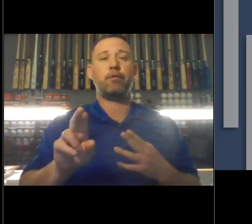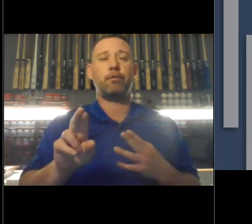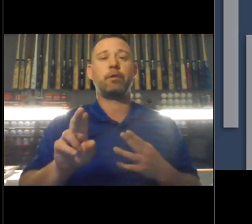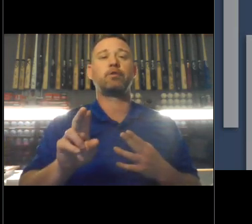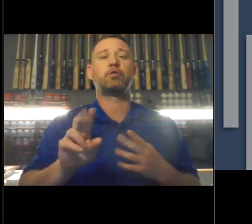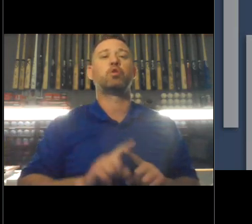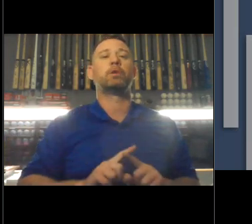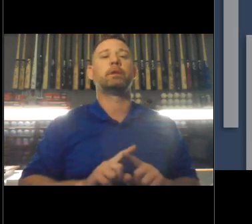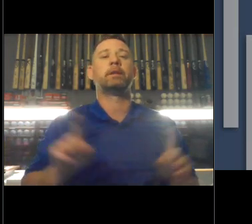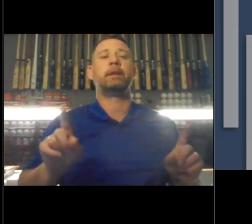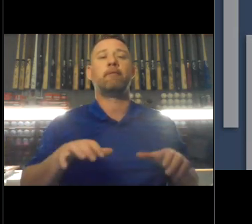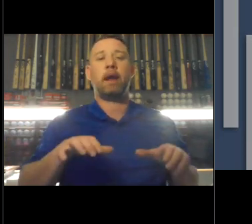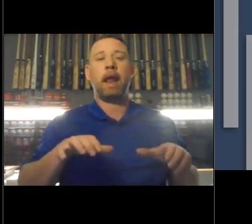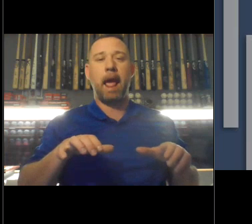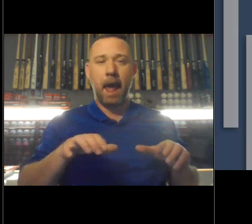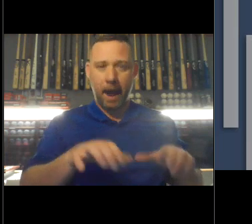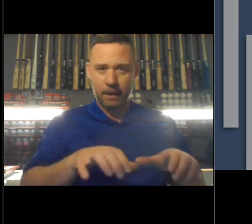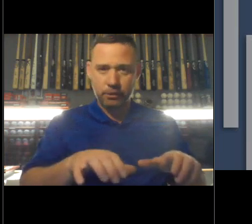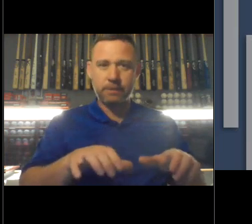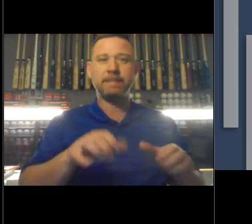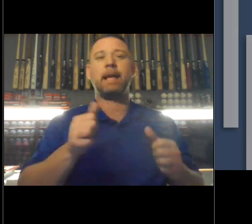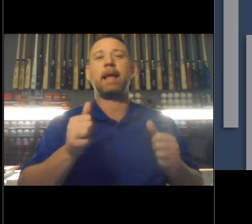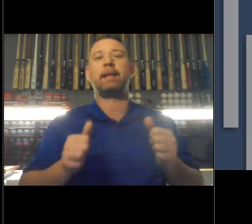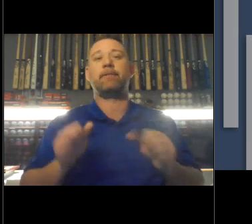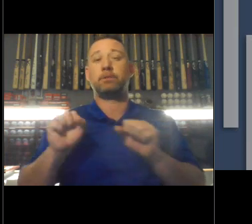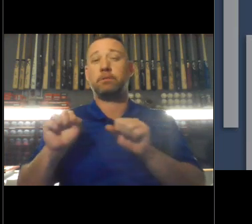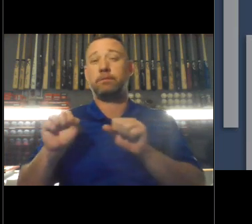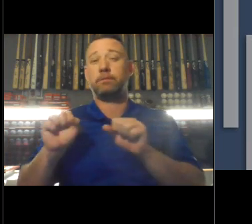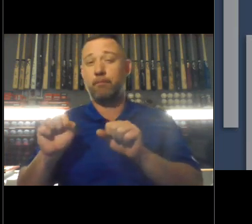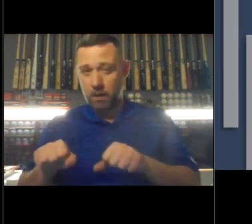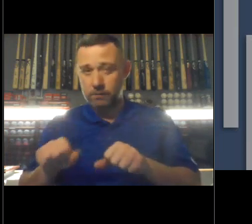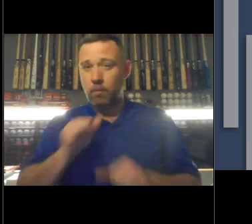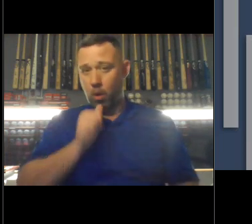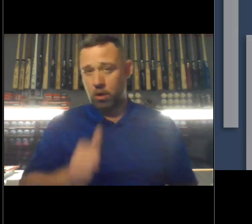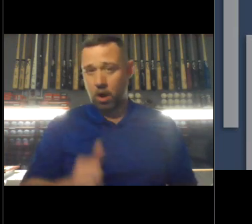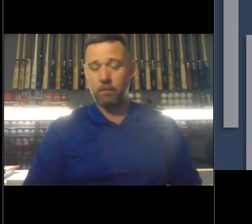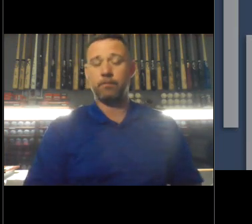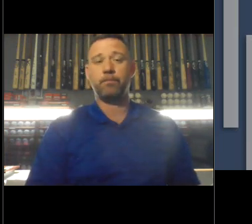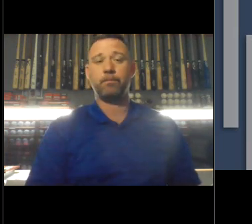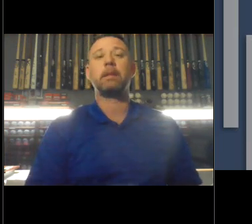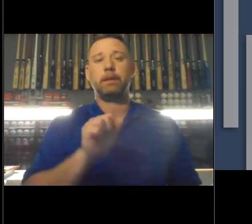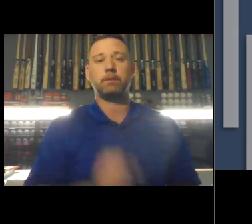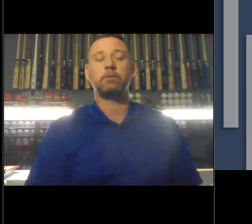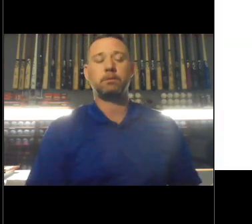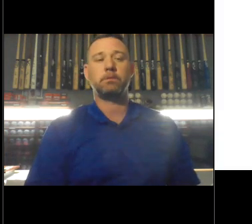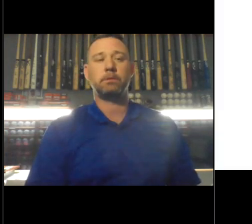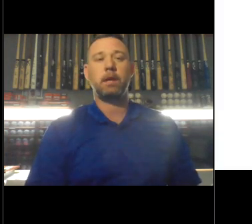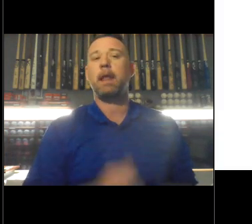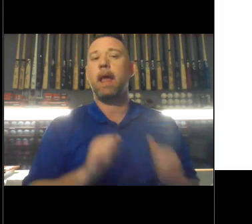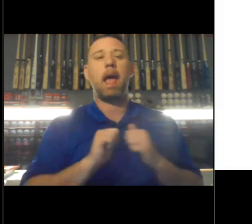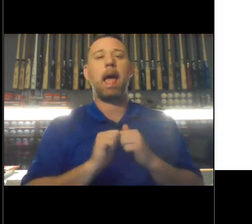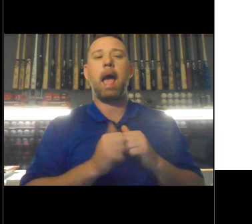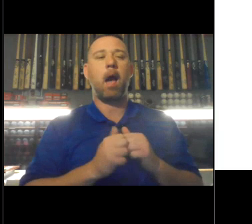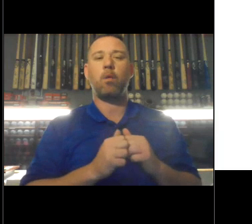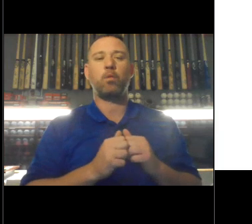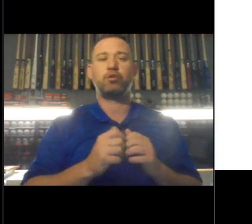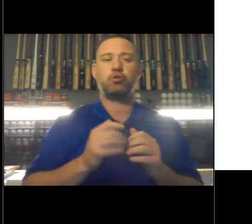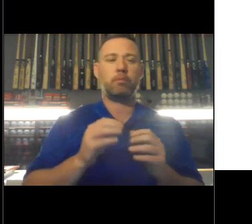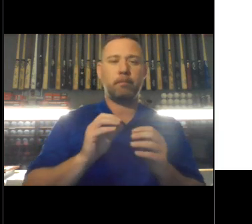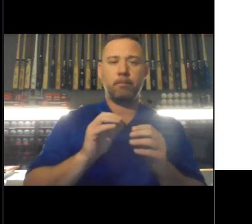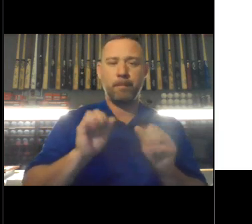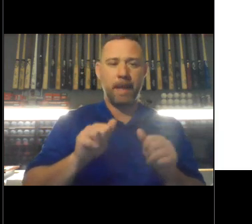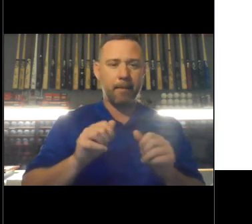different actions and whether they're feasible or not. Is that the question? Yes. And how would you be able to articulate that